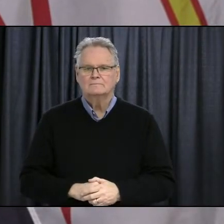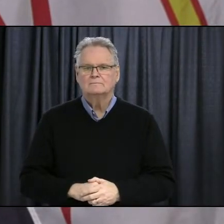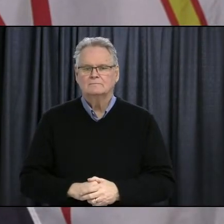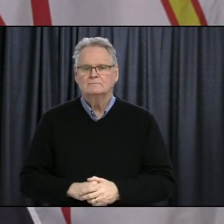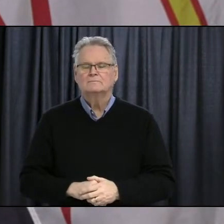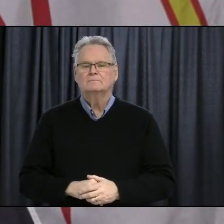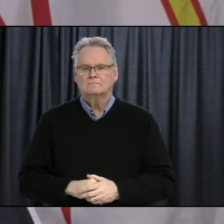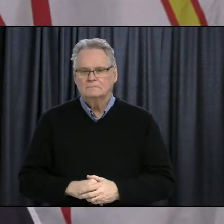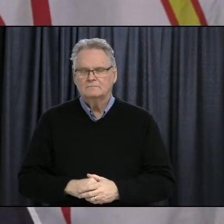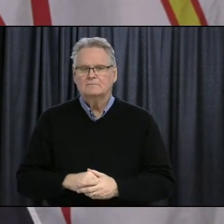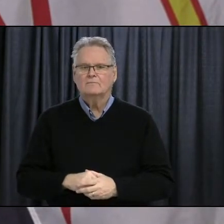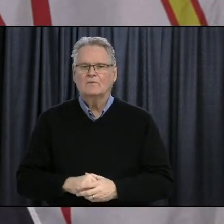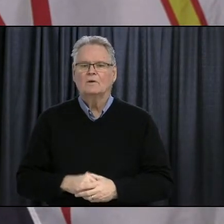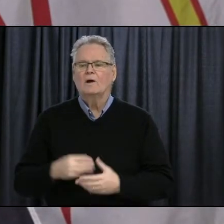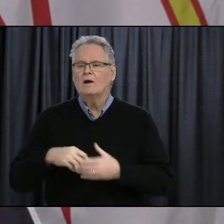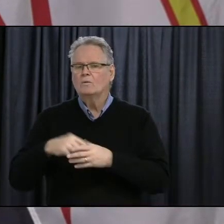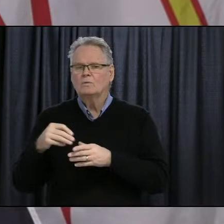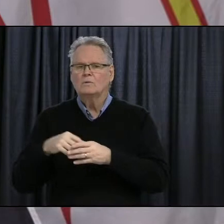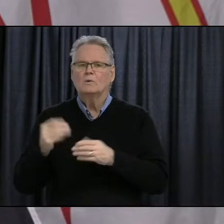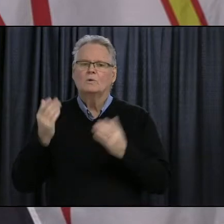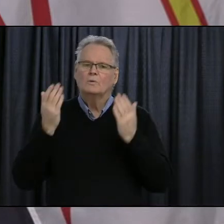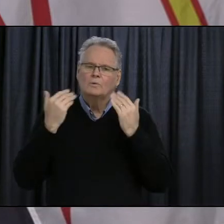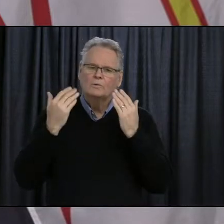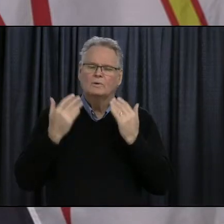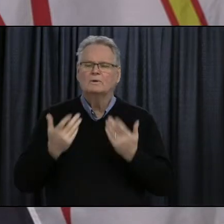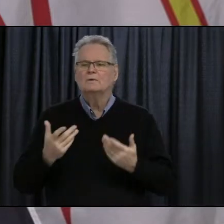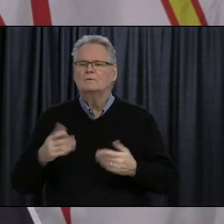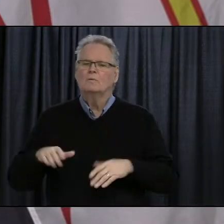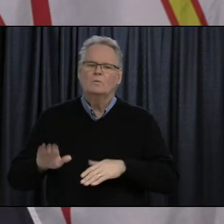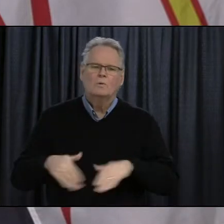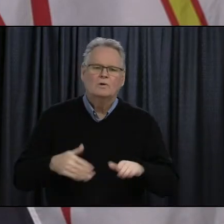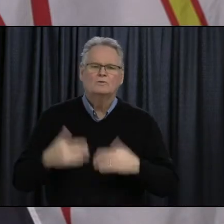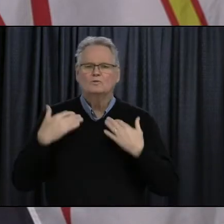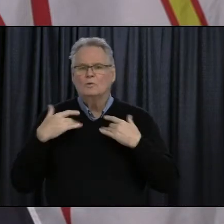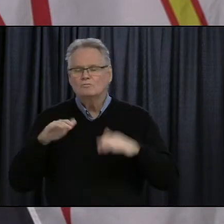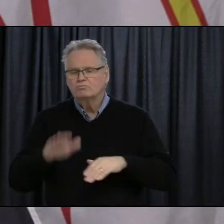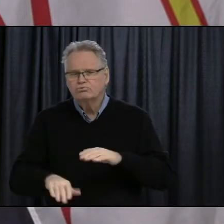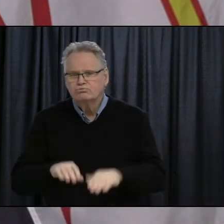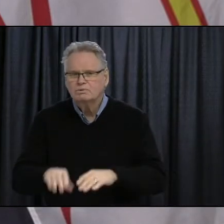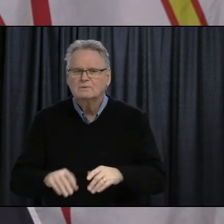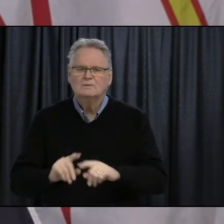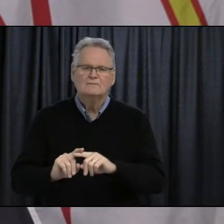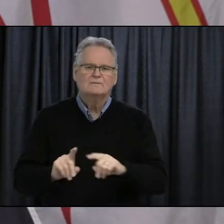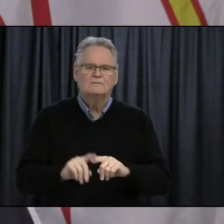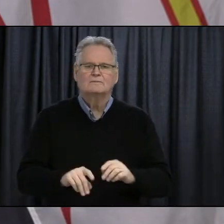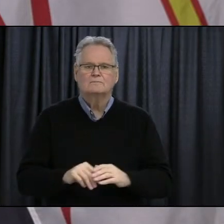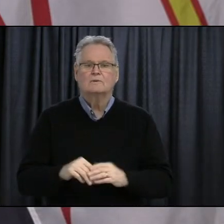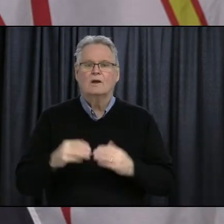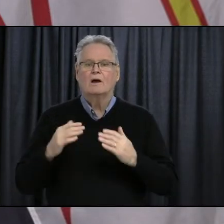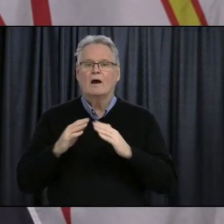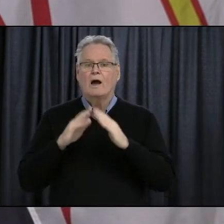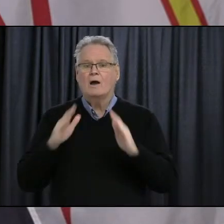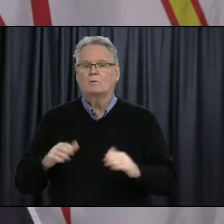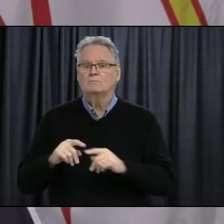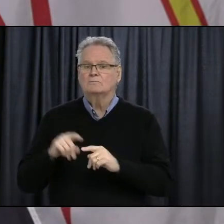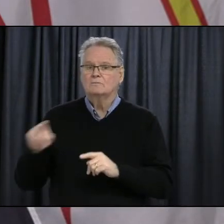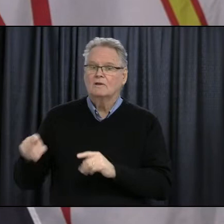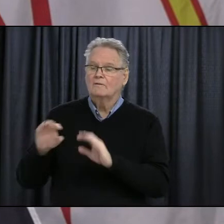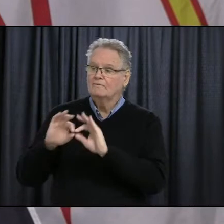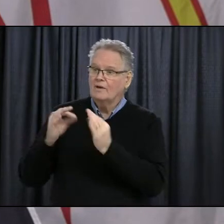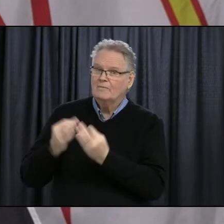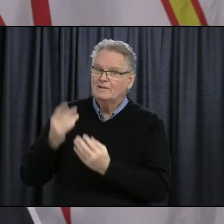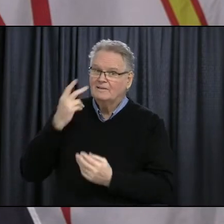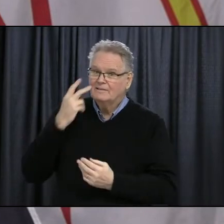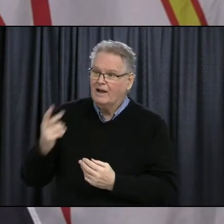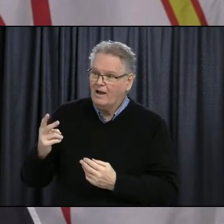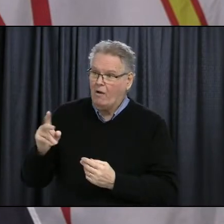maintain at least 6 feet distance from others outside your household. If you have symptoms of COVID-19, use our